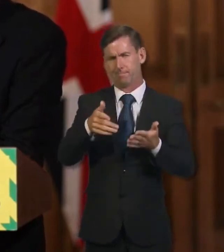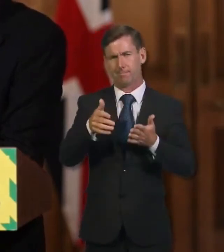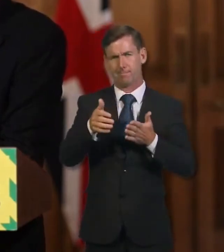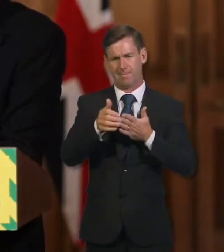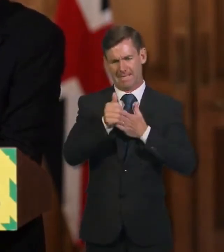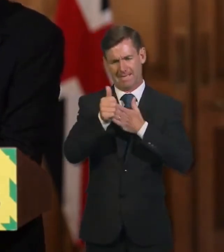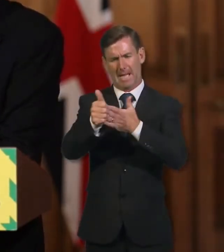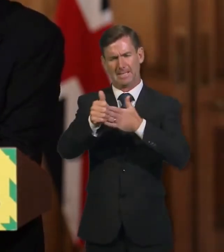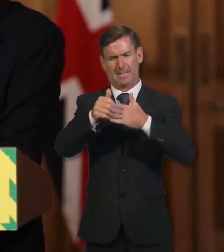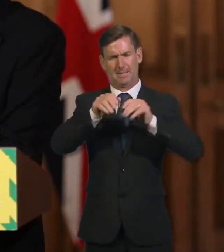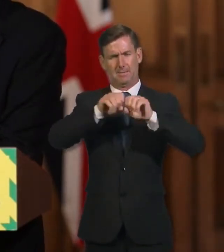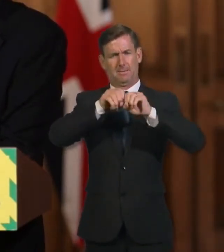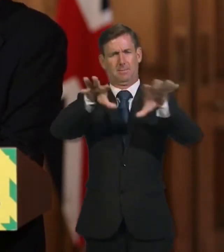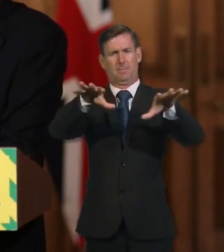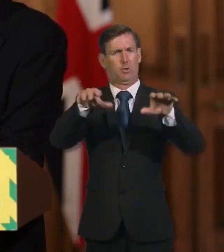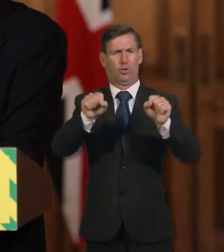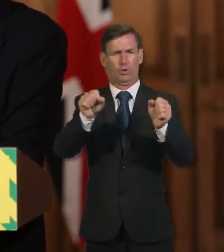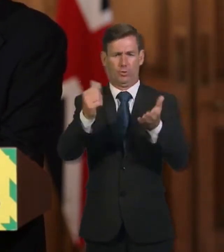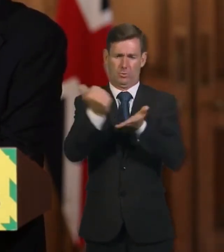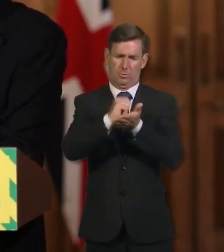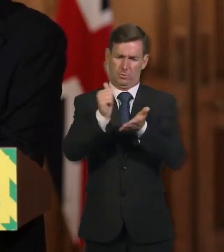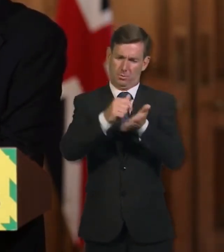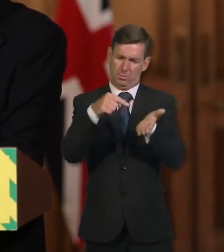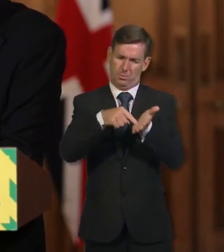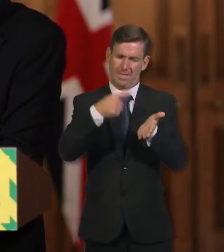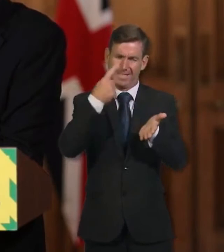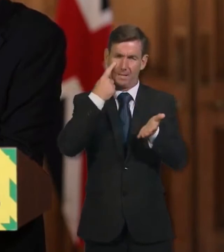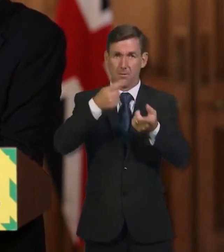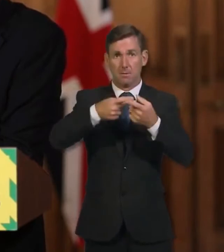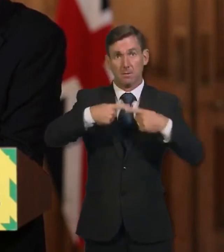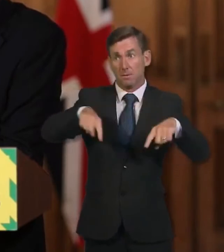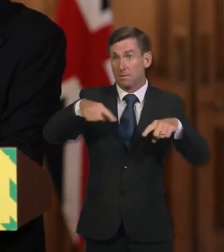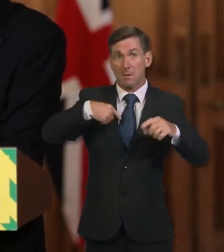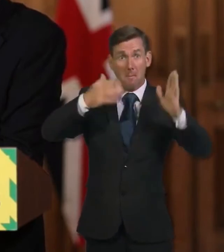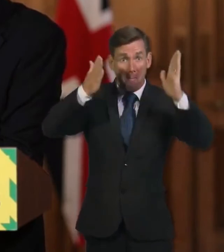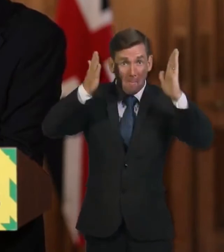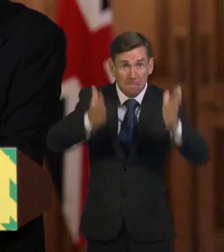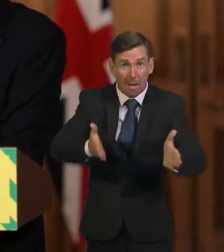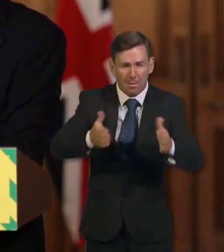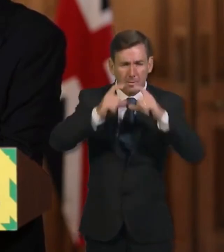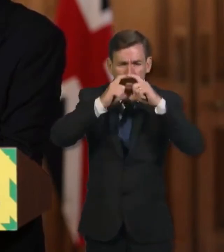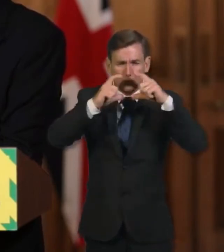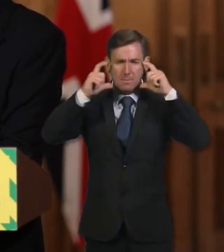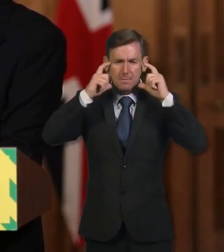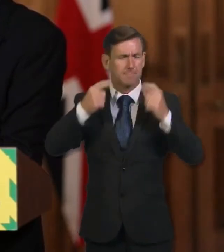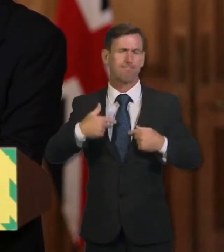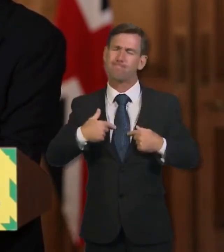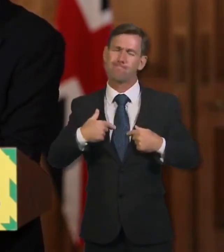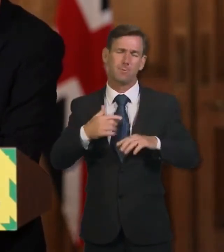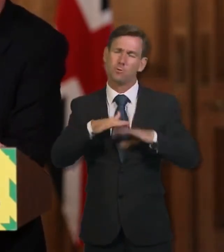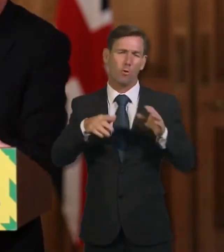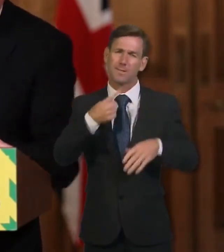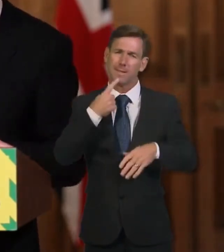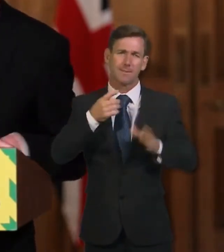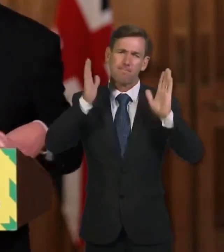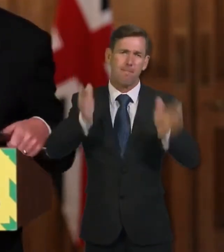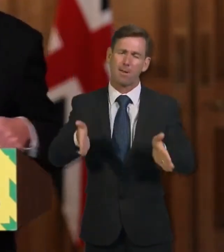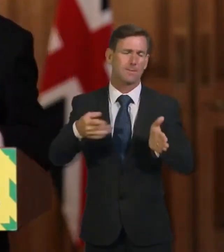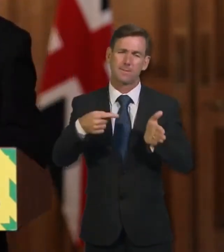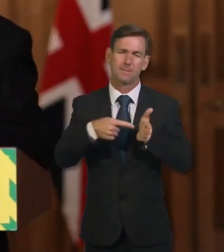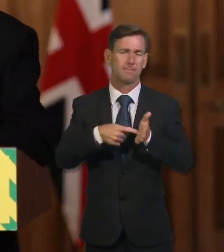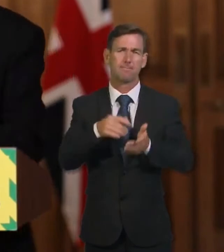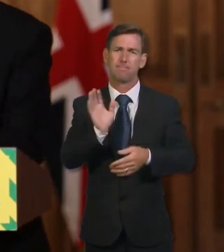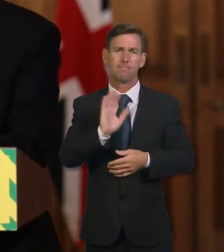not taken the decision to require the wearing of face masks in respect of gyms. Any follow-ups